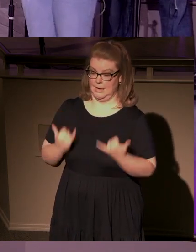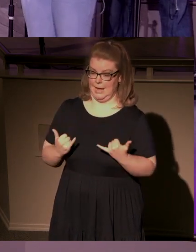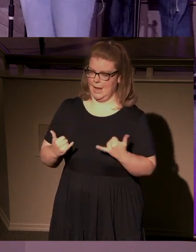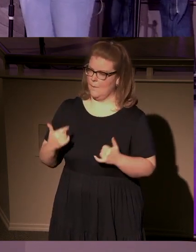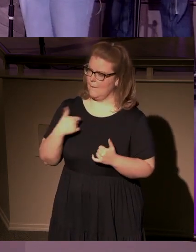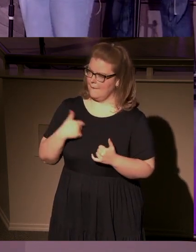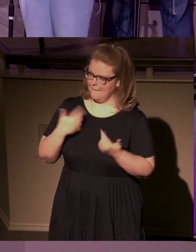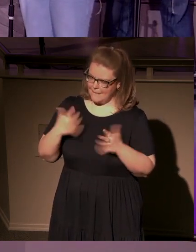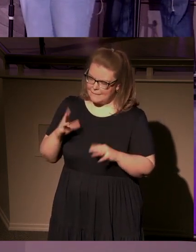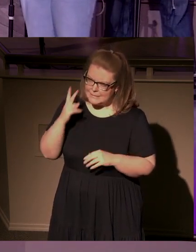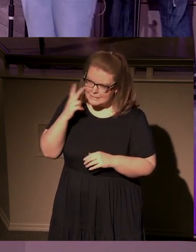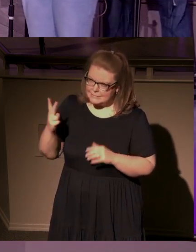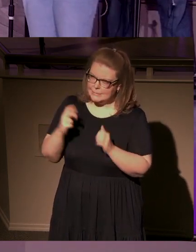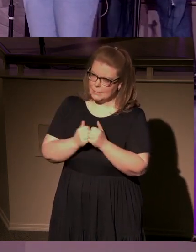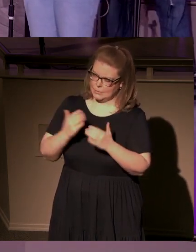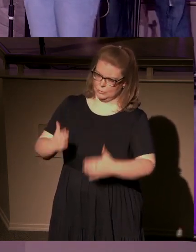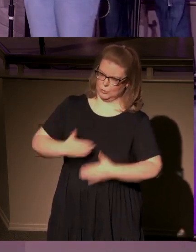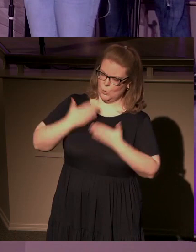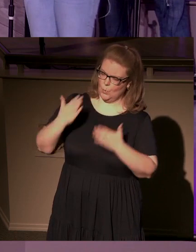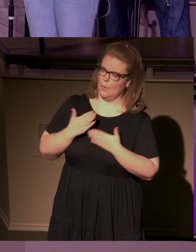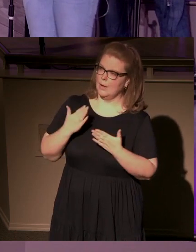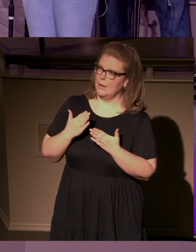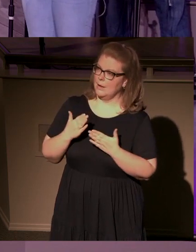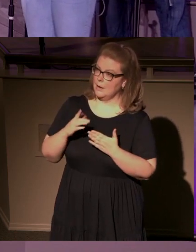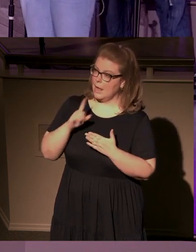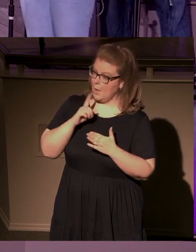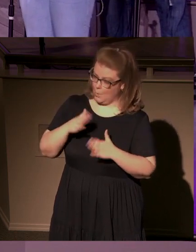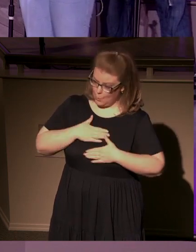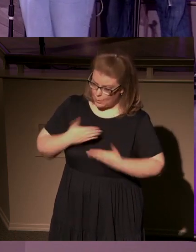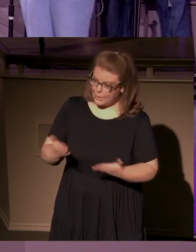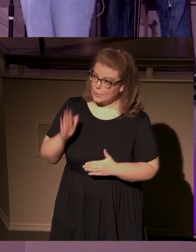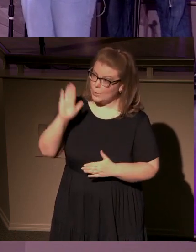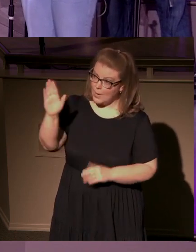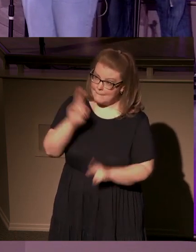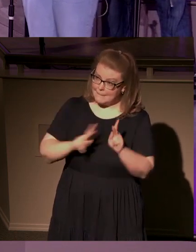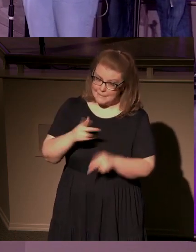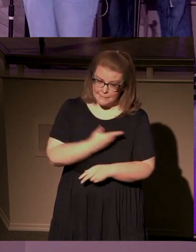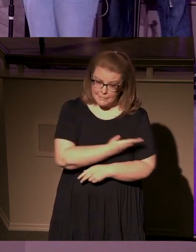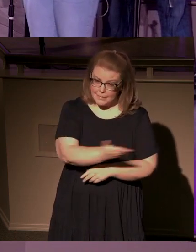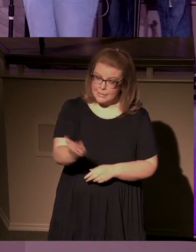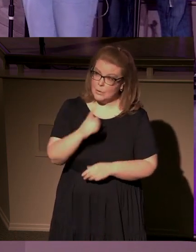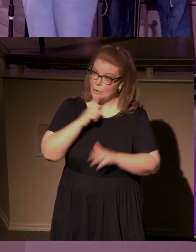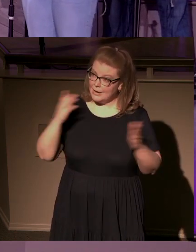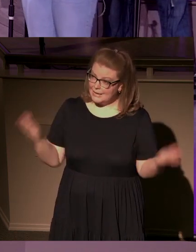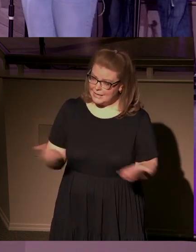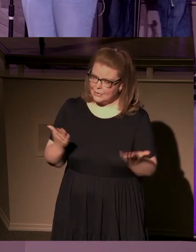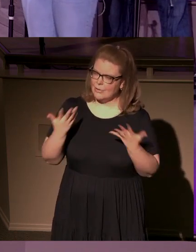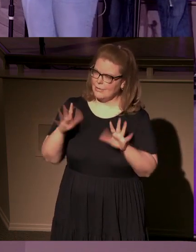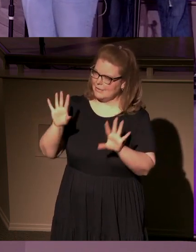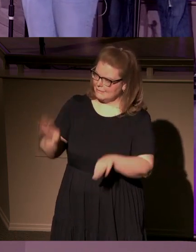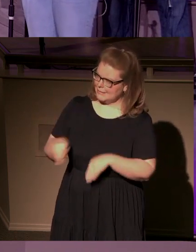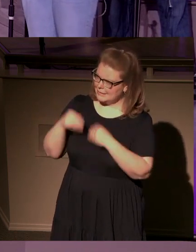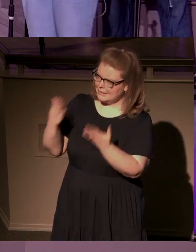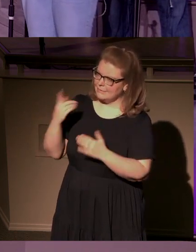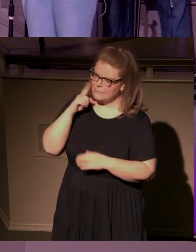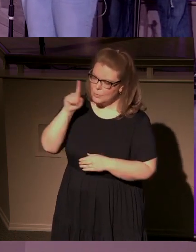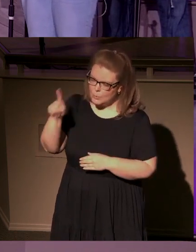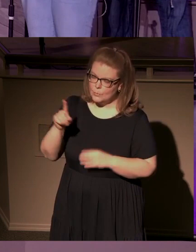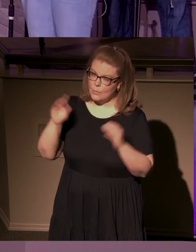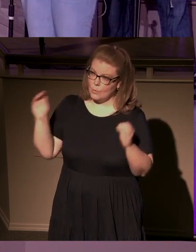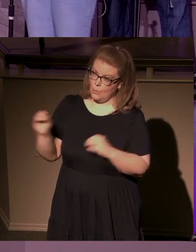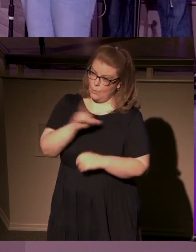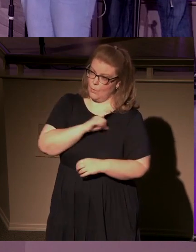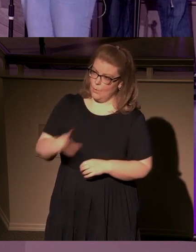I have seen with joy how willingly your people who are here have given to you. O Lord our